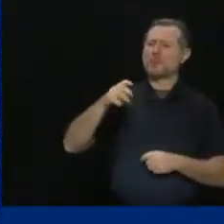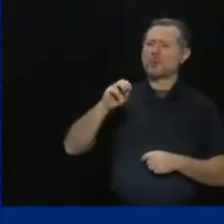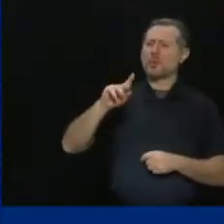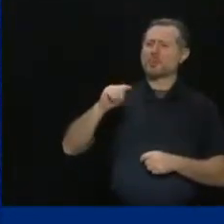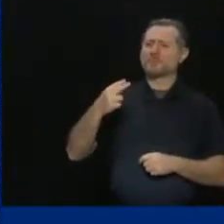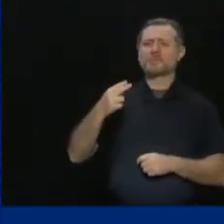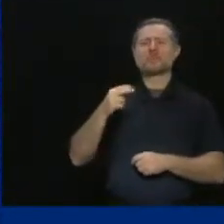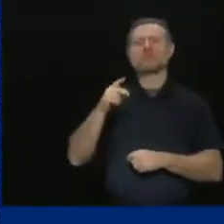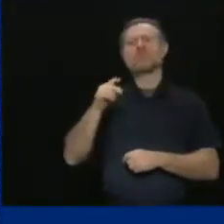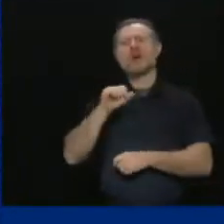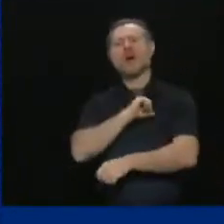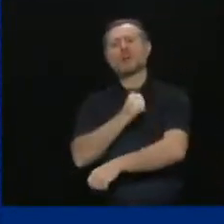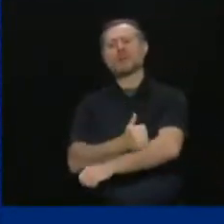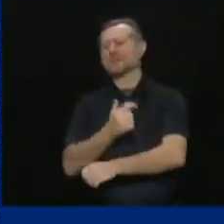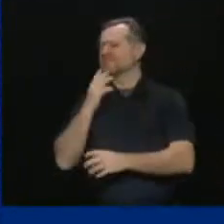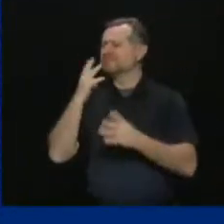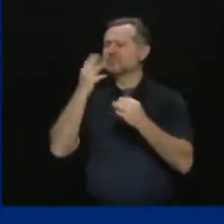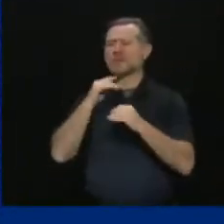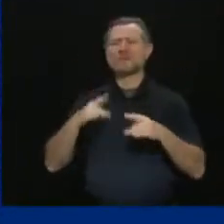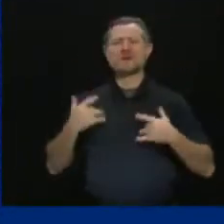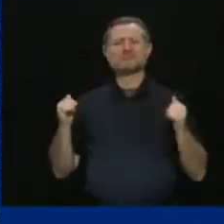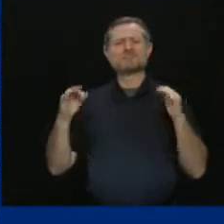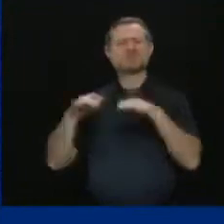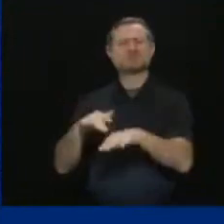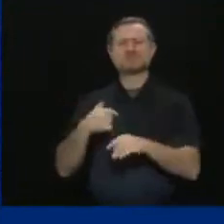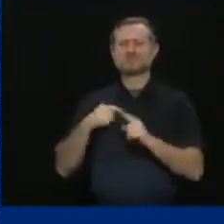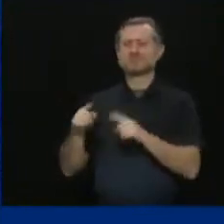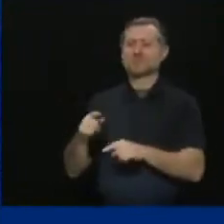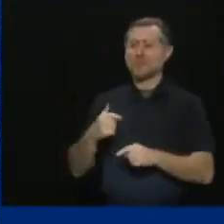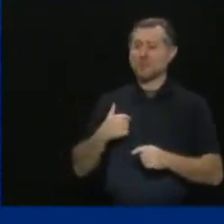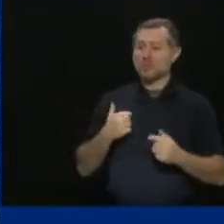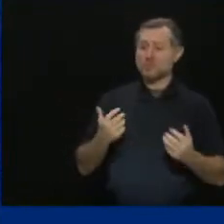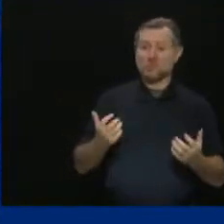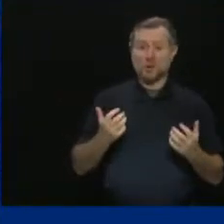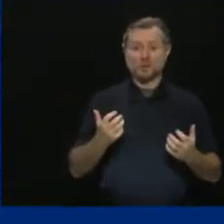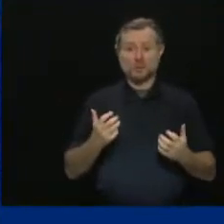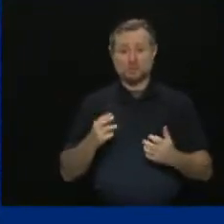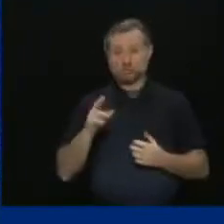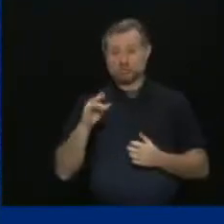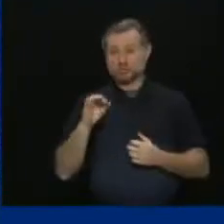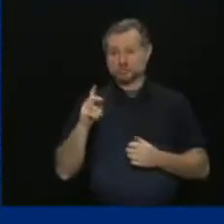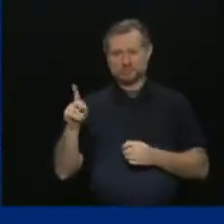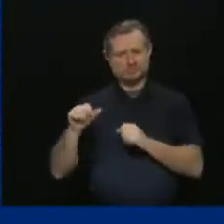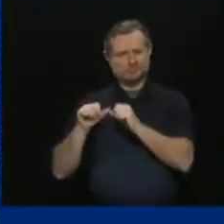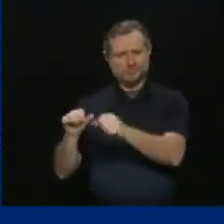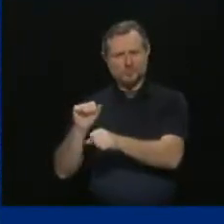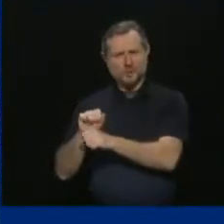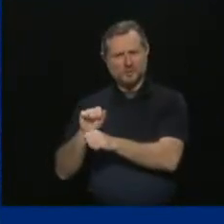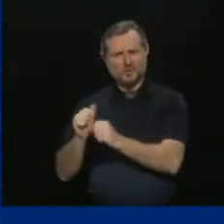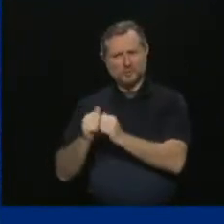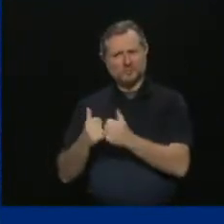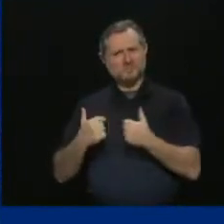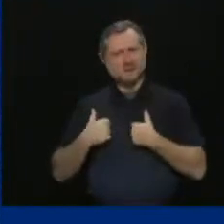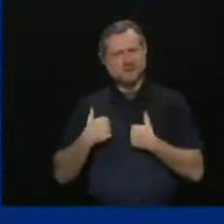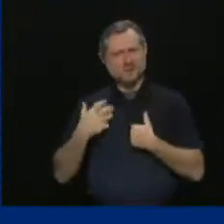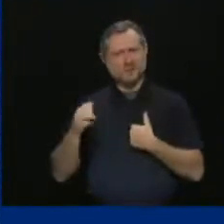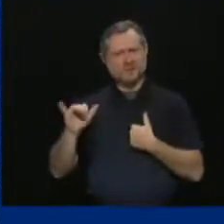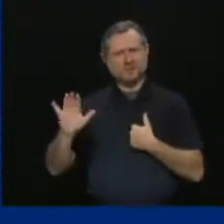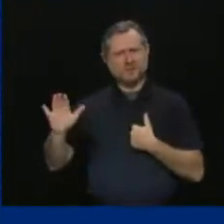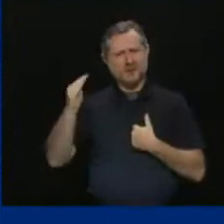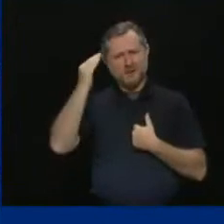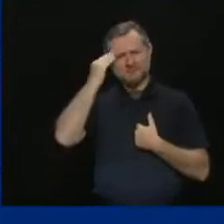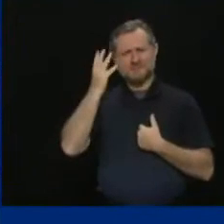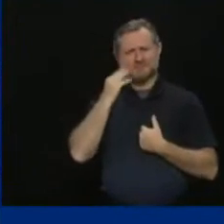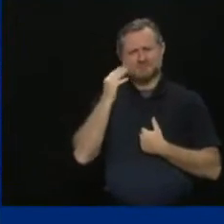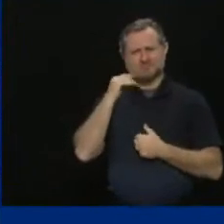And when I asked Rick to stay on because I want his vast experience and his knowledge of the major projects,